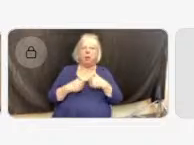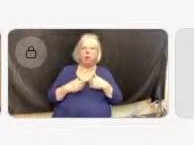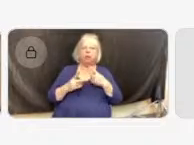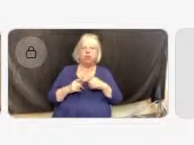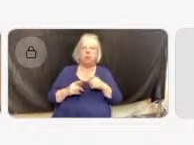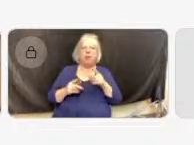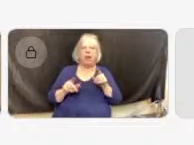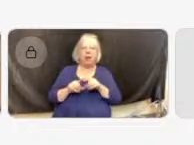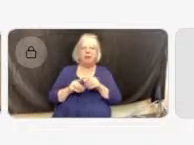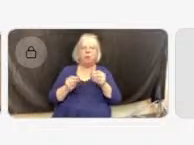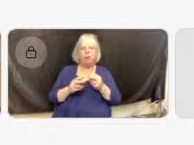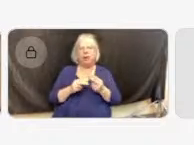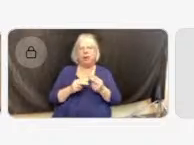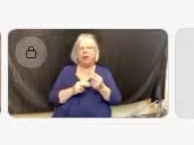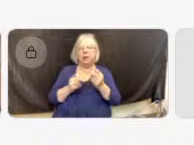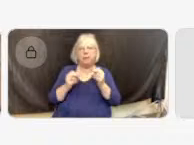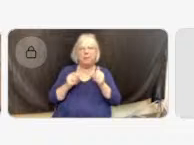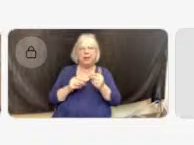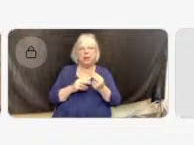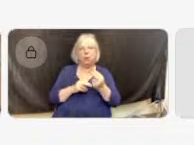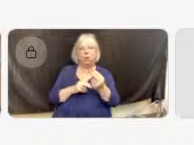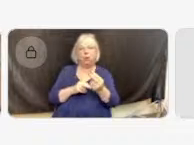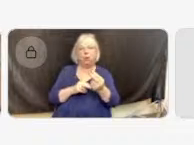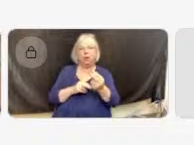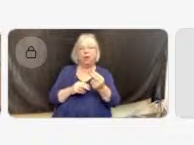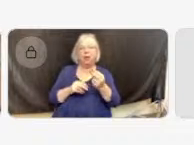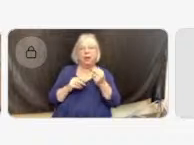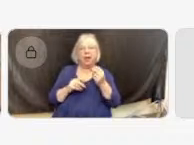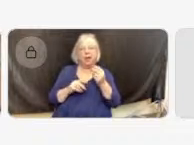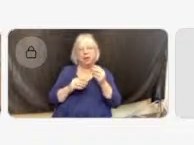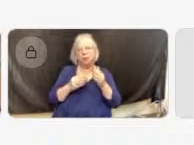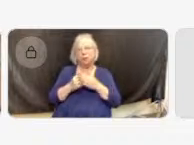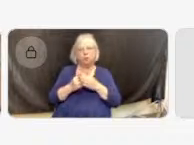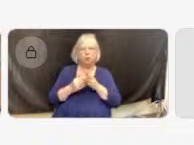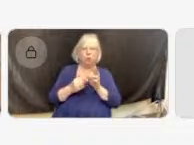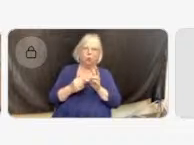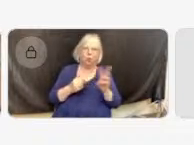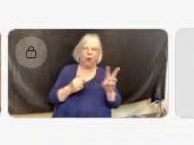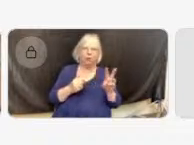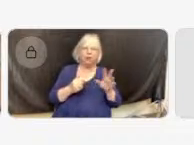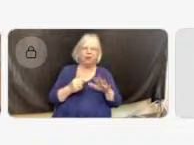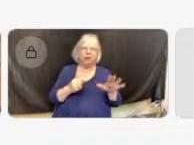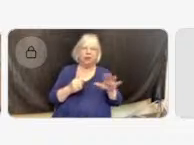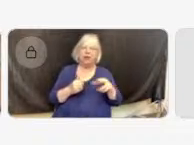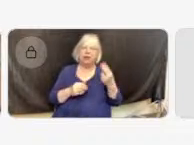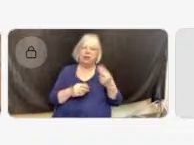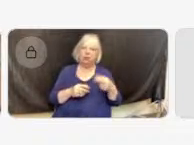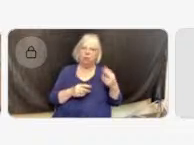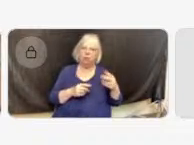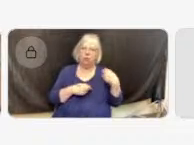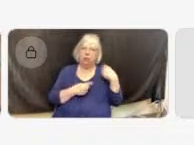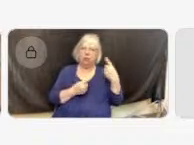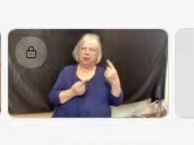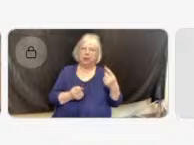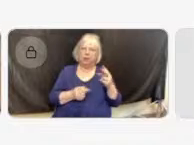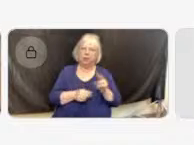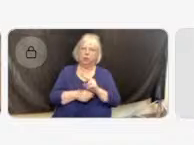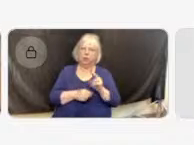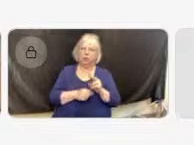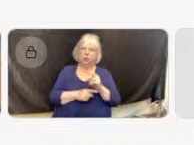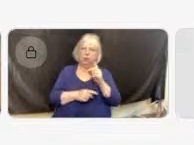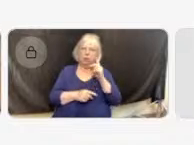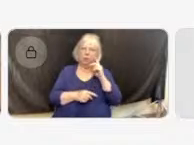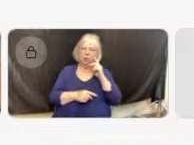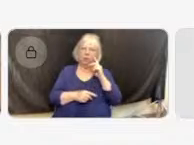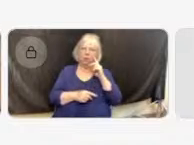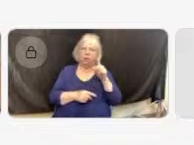immediate north and to the immediate west, which has historically been used for